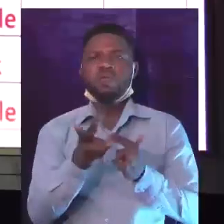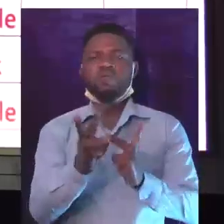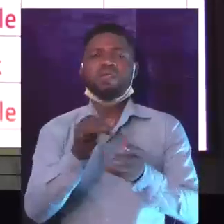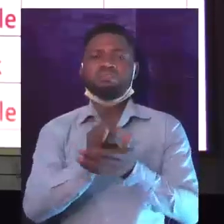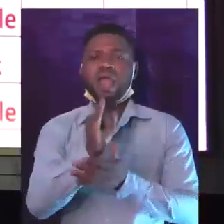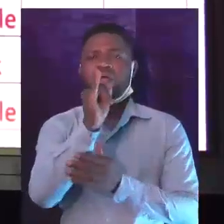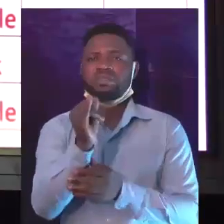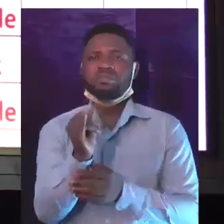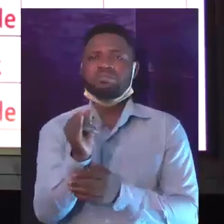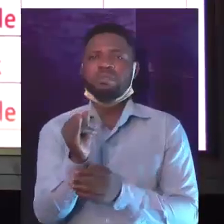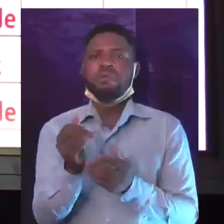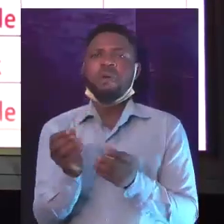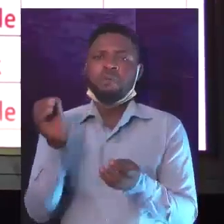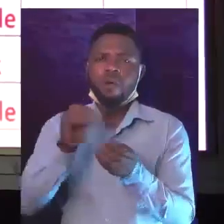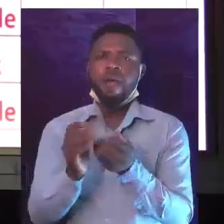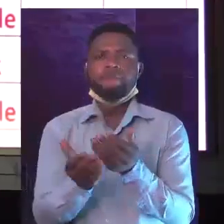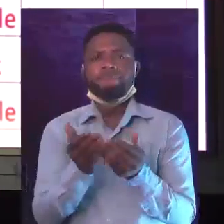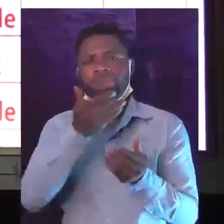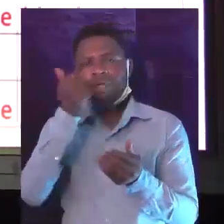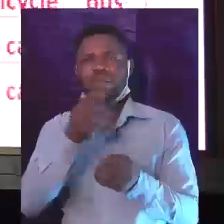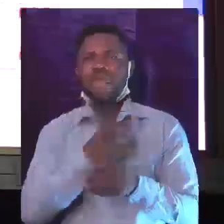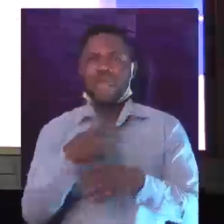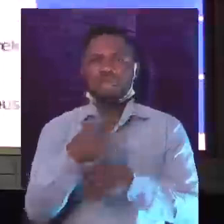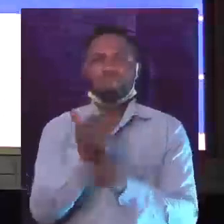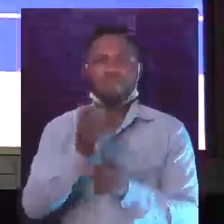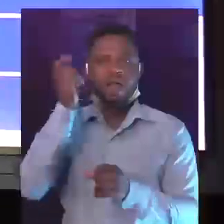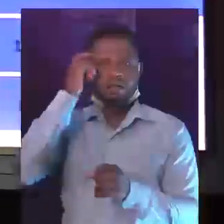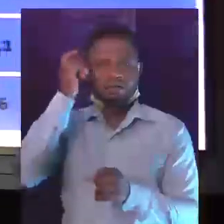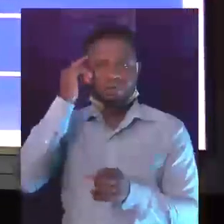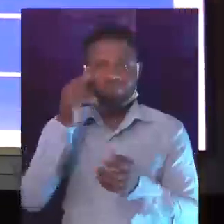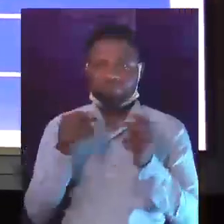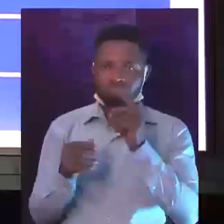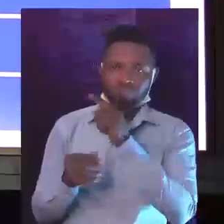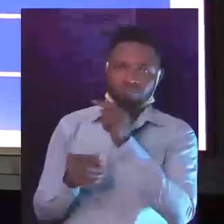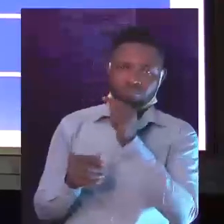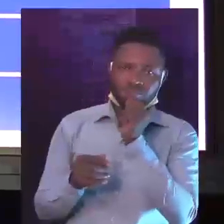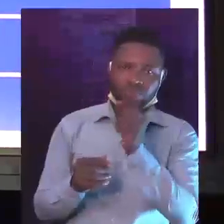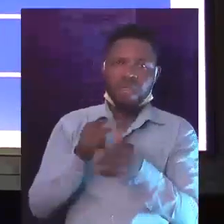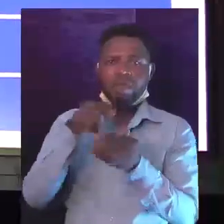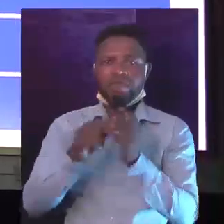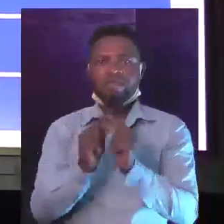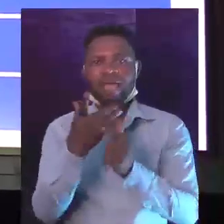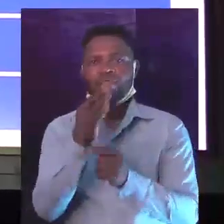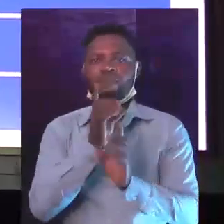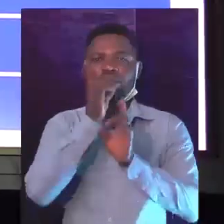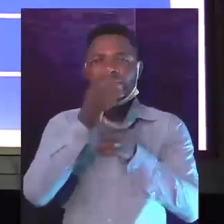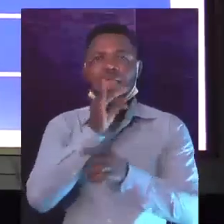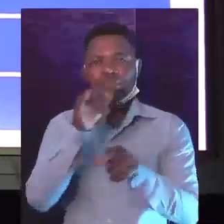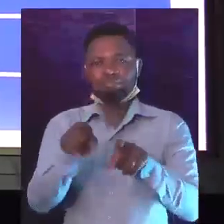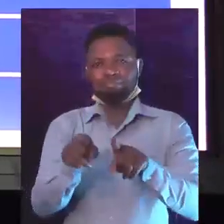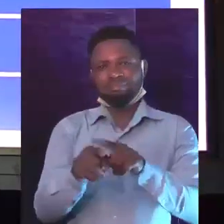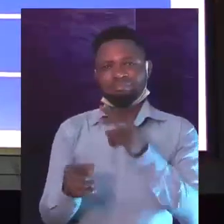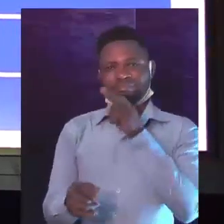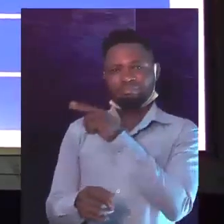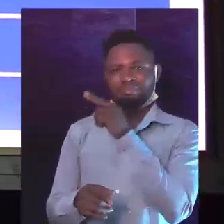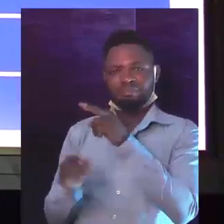a lot better and that makes sense. Let's see. Now this set of data is the same as this one. Let's zoom in